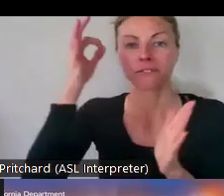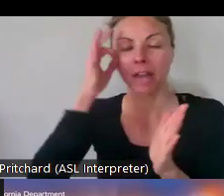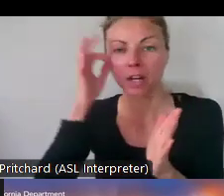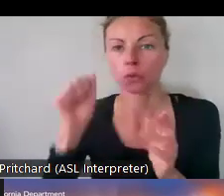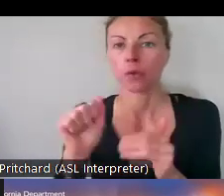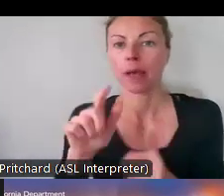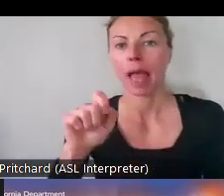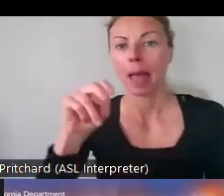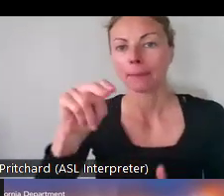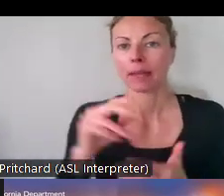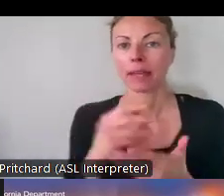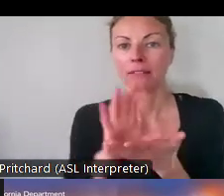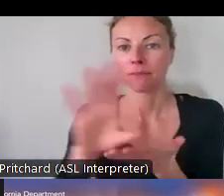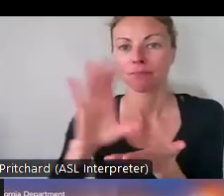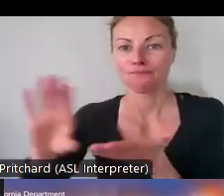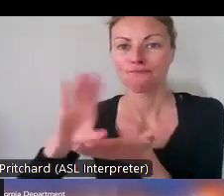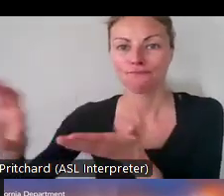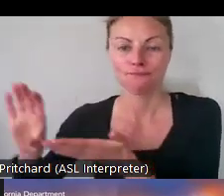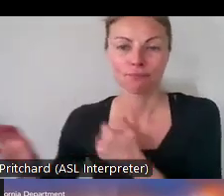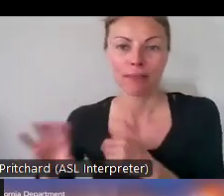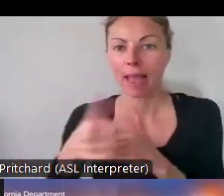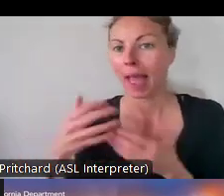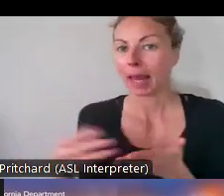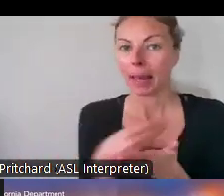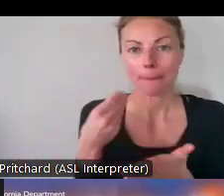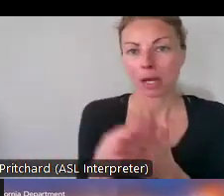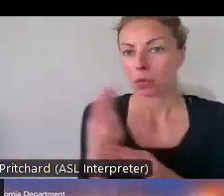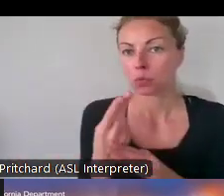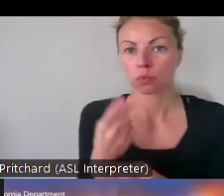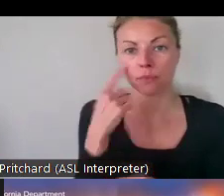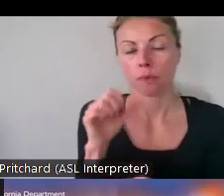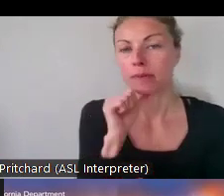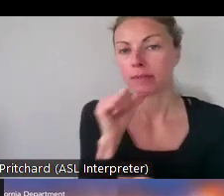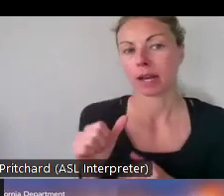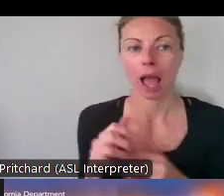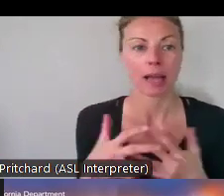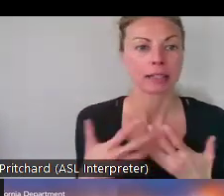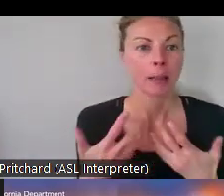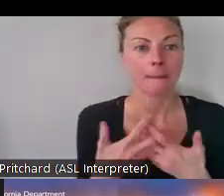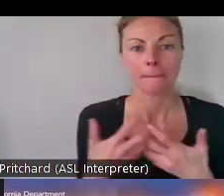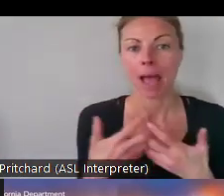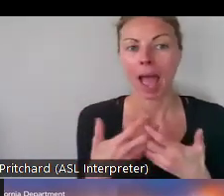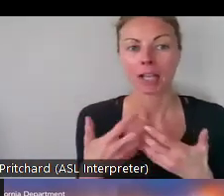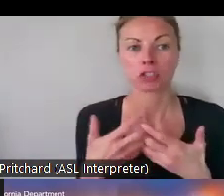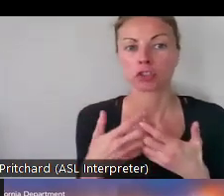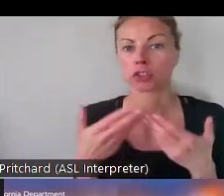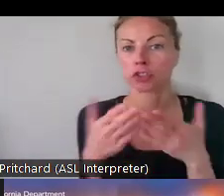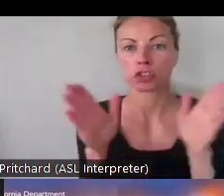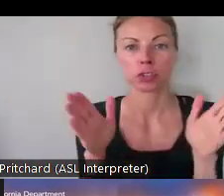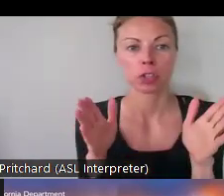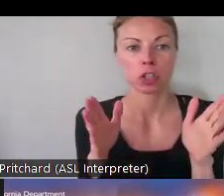funds, and then any funding that is used for non-match purposes, so excess general fund.